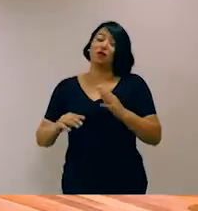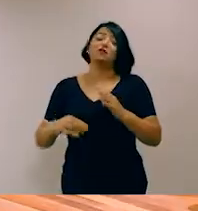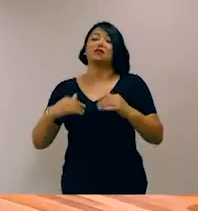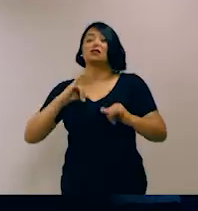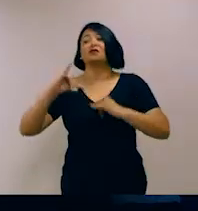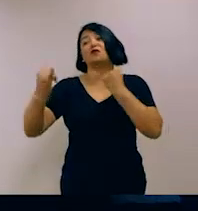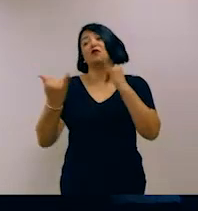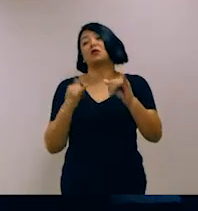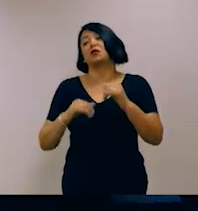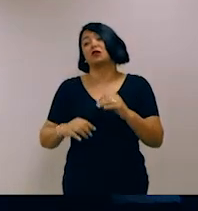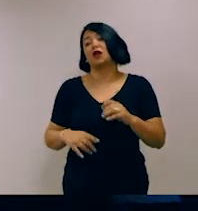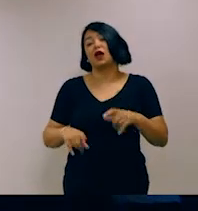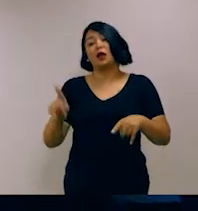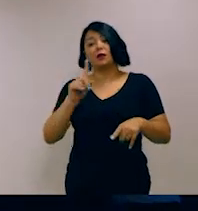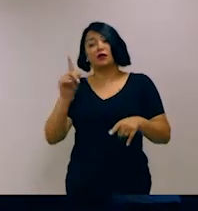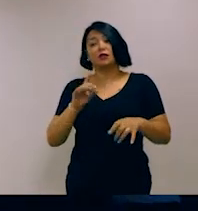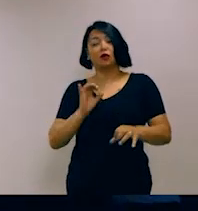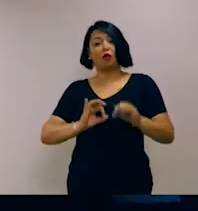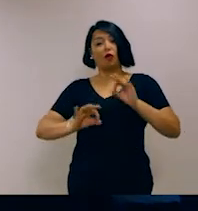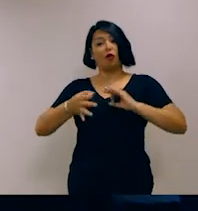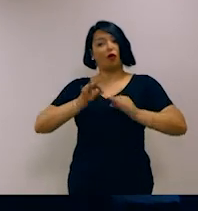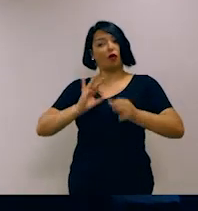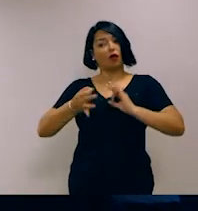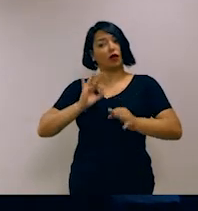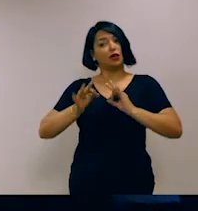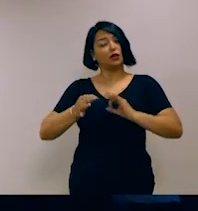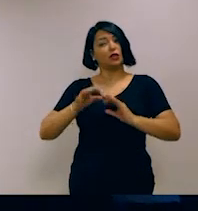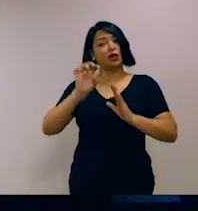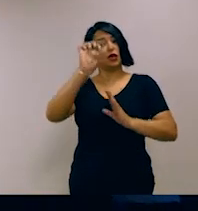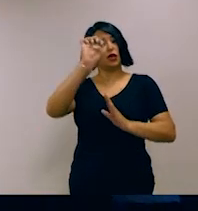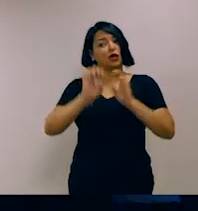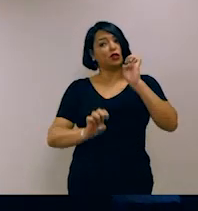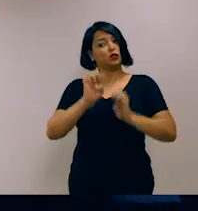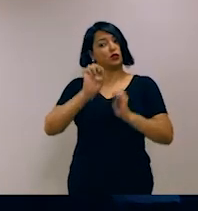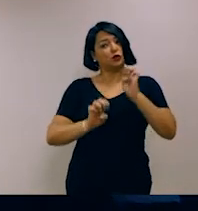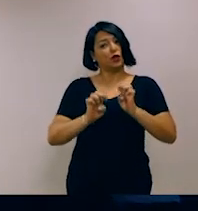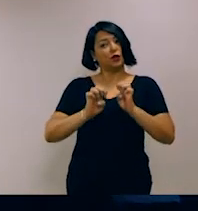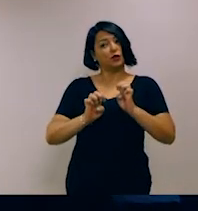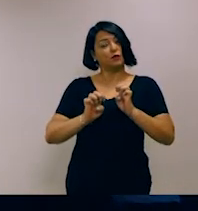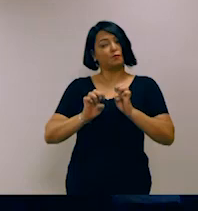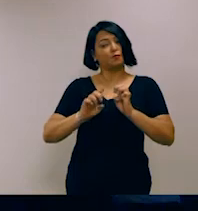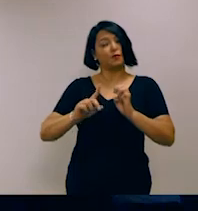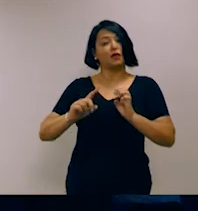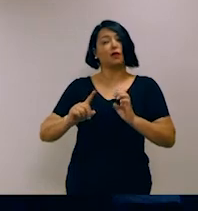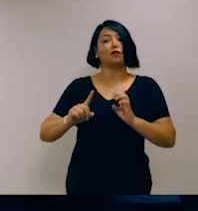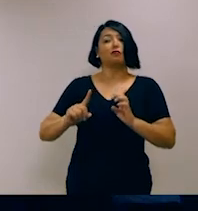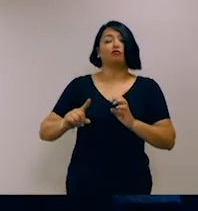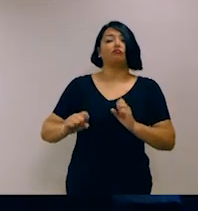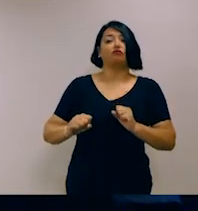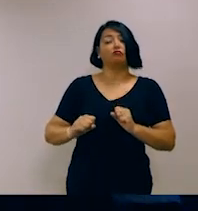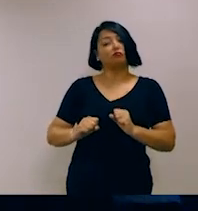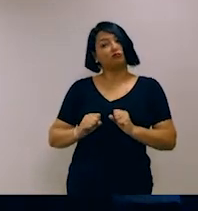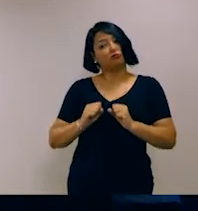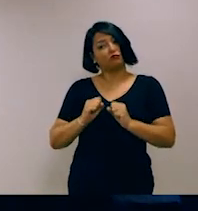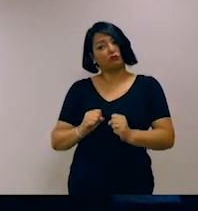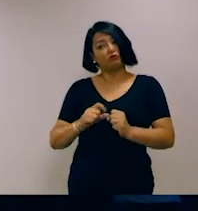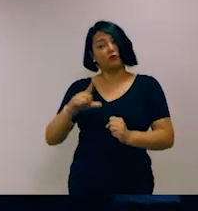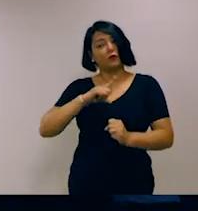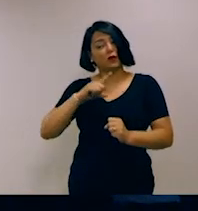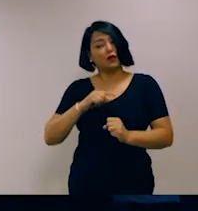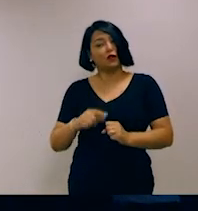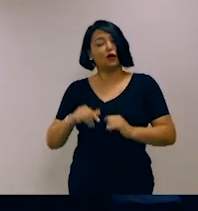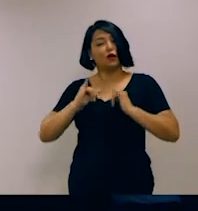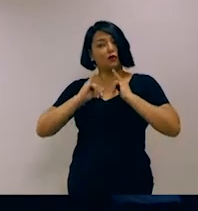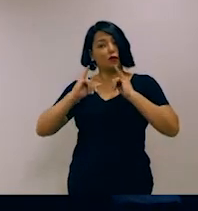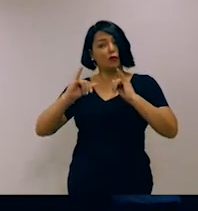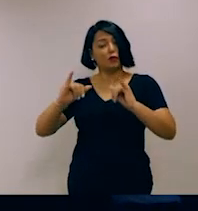and so they upload relevant information that we can explore and generate knowledge, create knowledge that are going